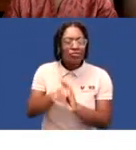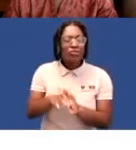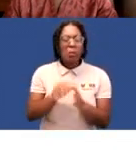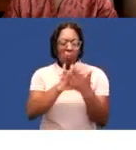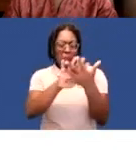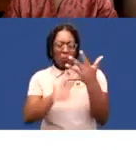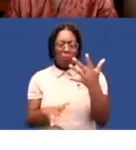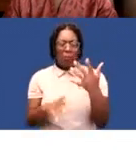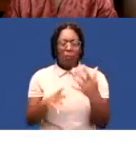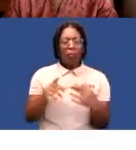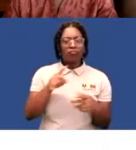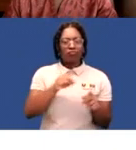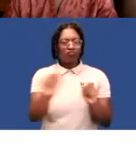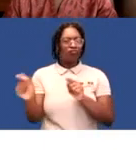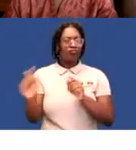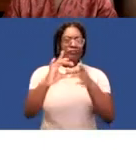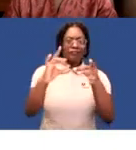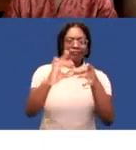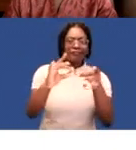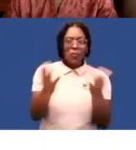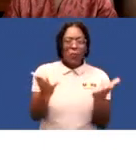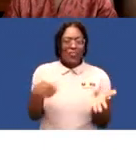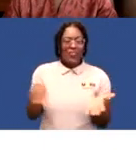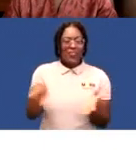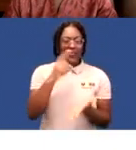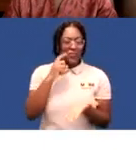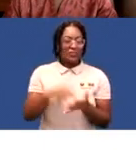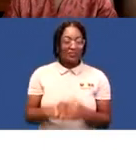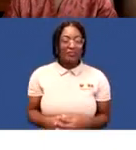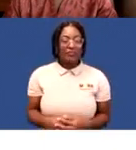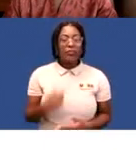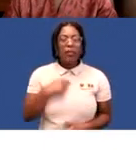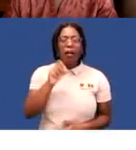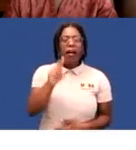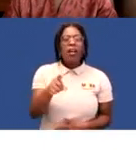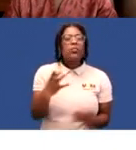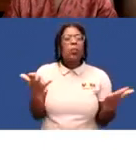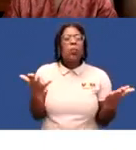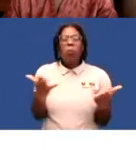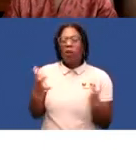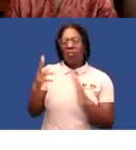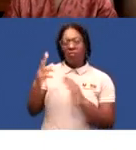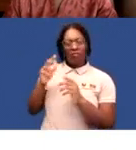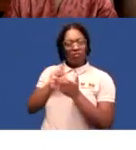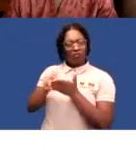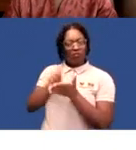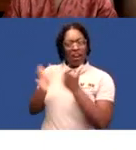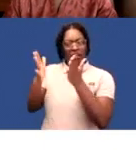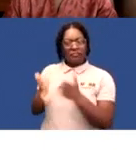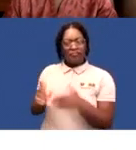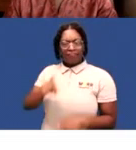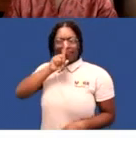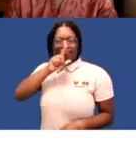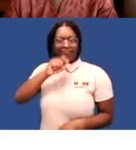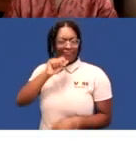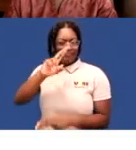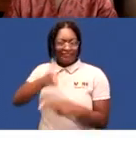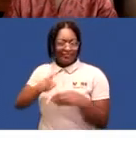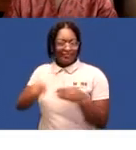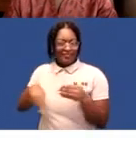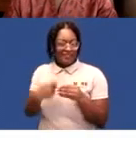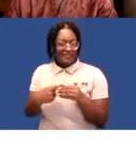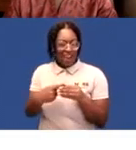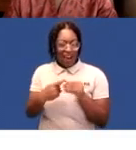add to this Black is Beautiful book that the author didn't mention? The tire swing, Chris said. Some people may not see a tire swing